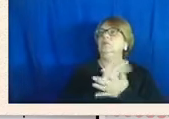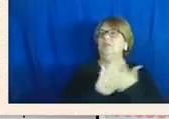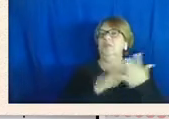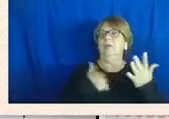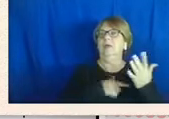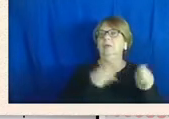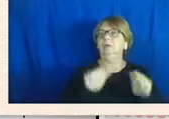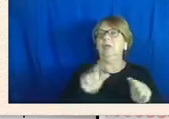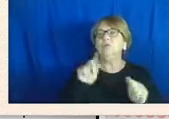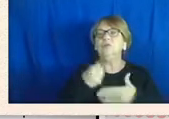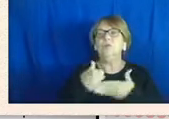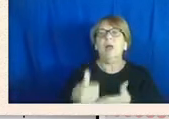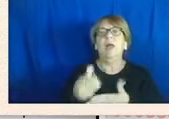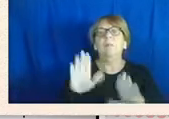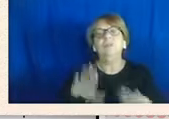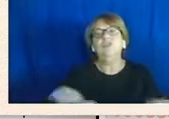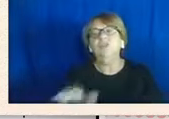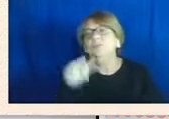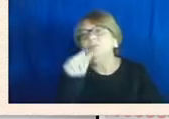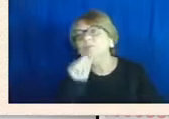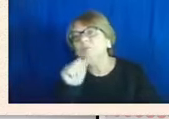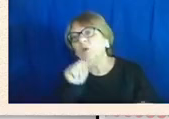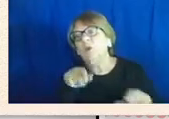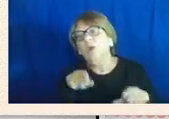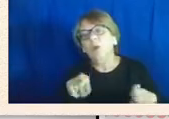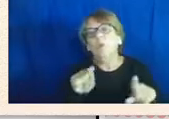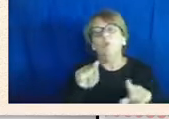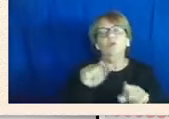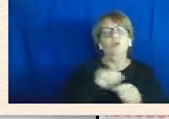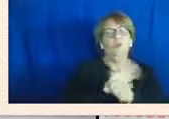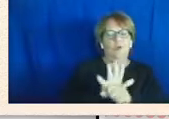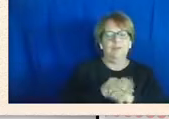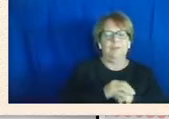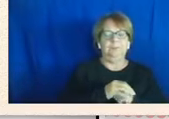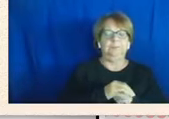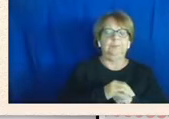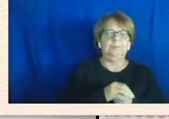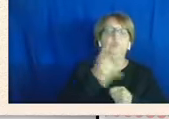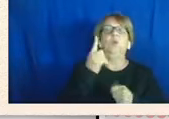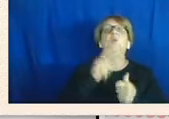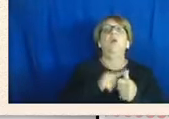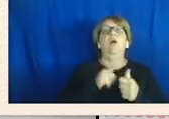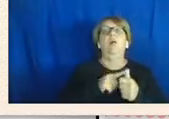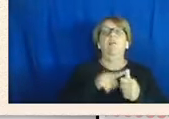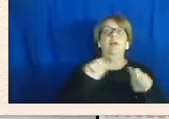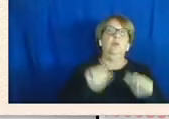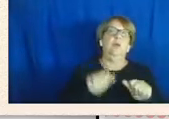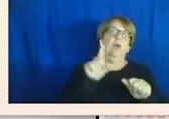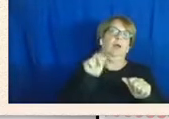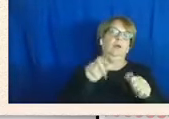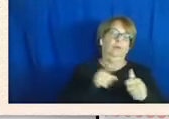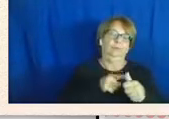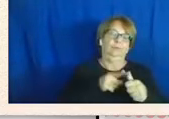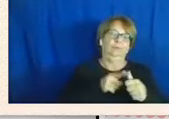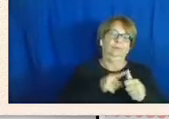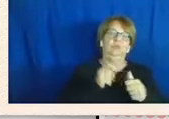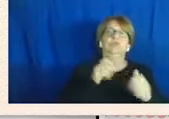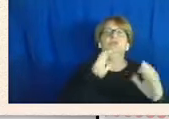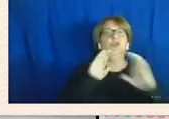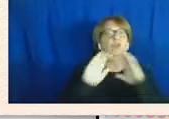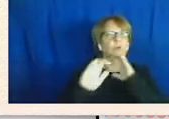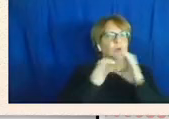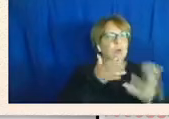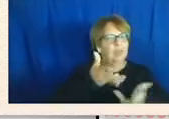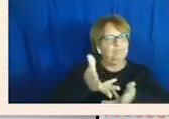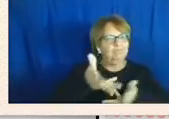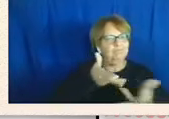cope during COVID. One of the things that we can do first and foremost is just communicate accurately to